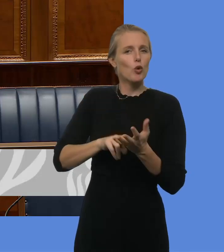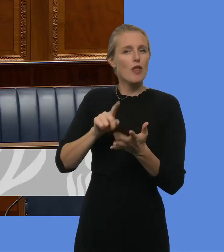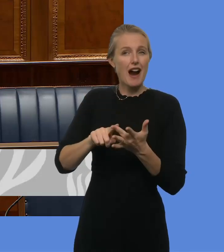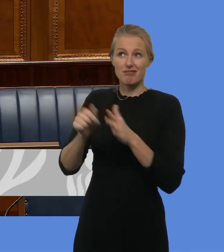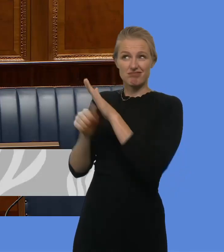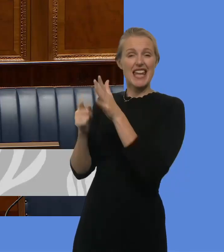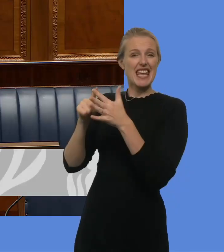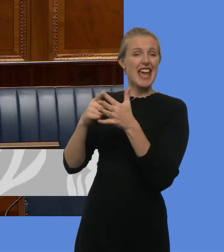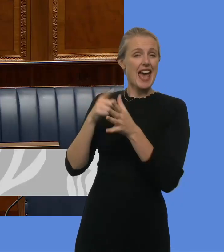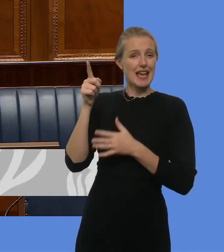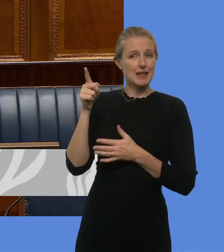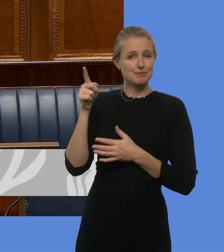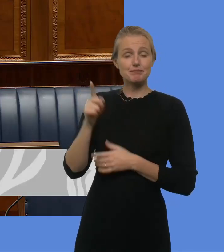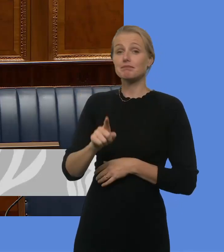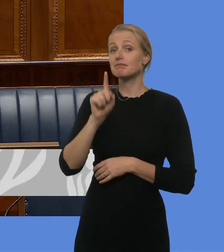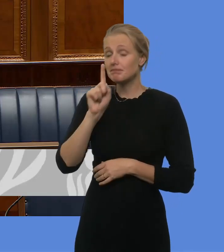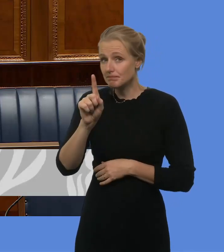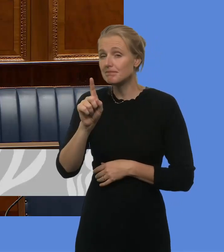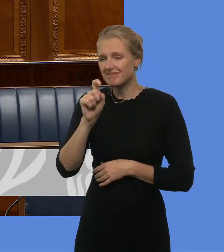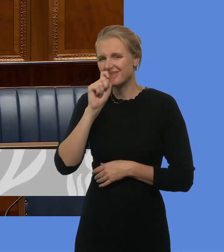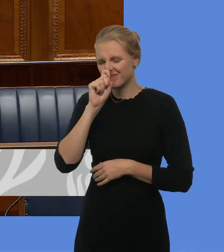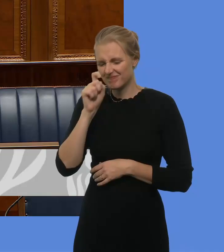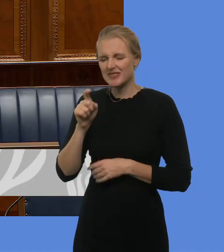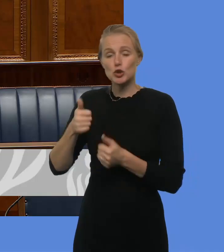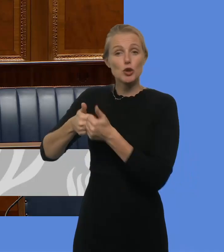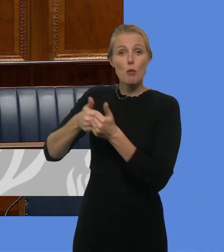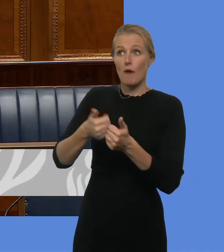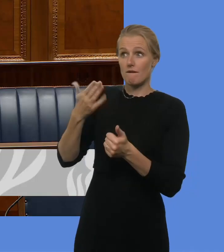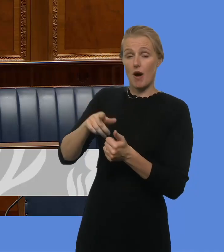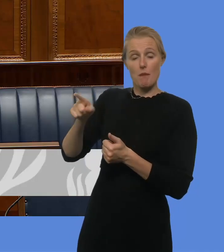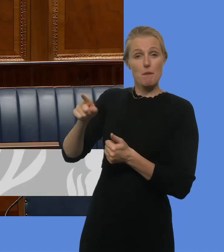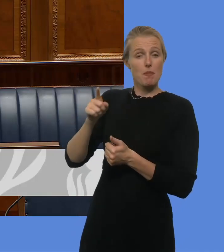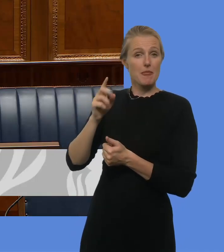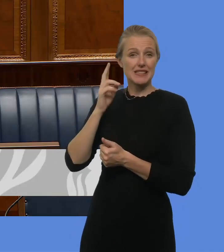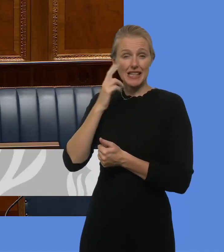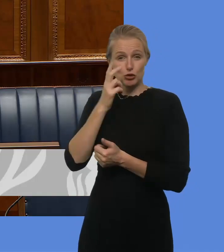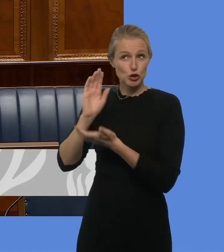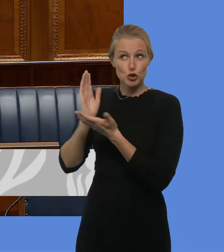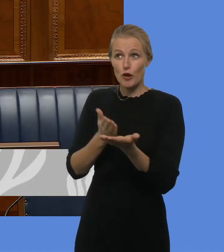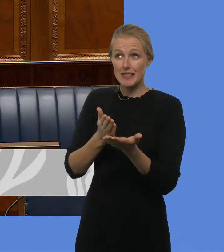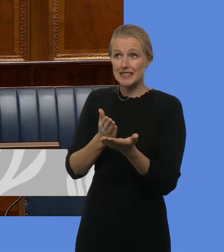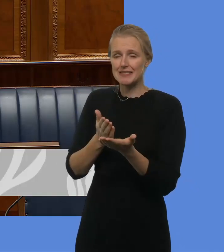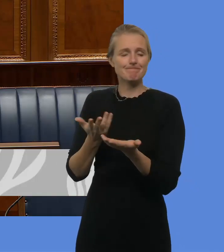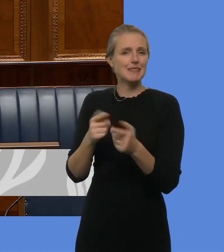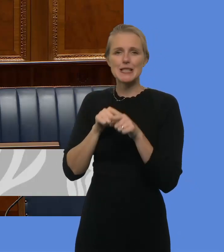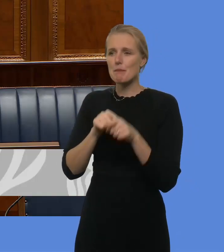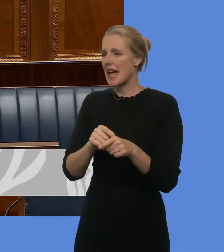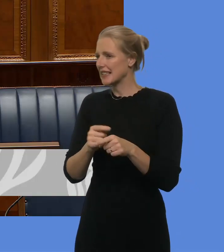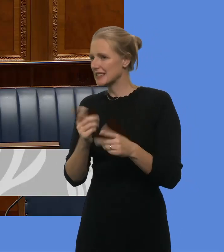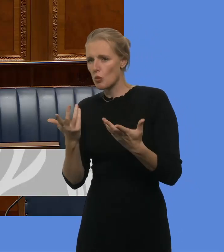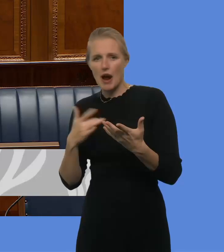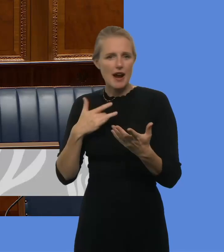EA, but as noted, this level of support and availability sometimes can be quite patchy across the